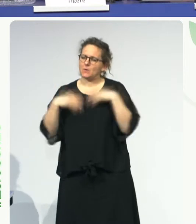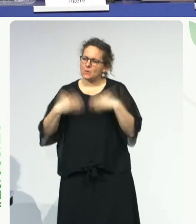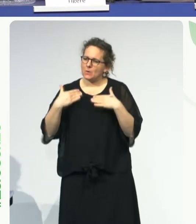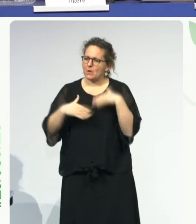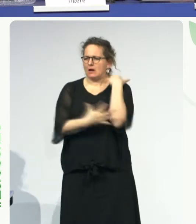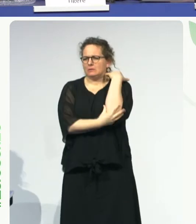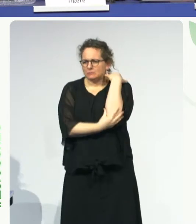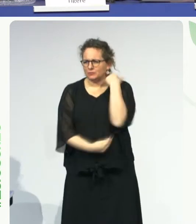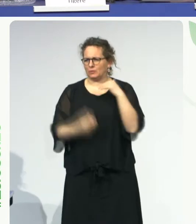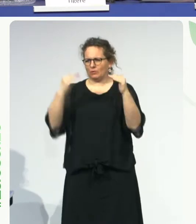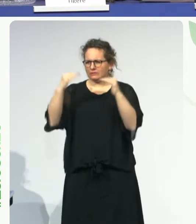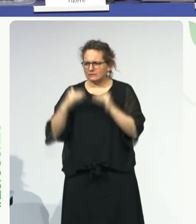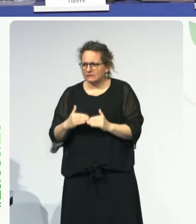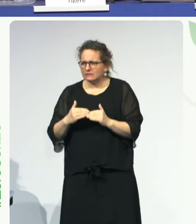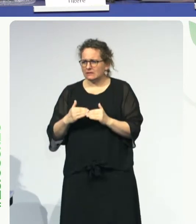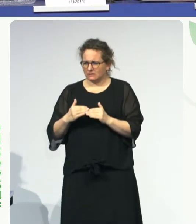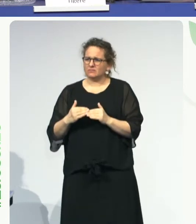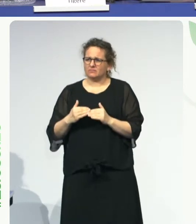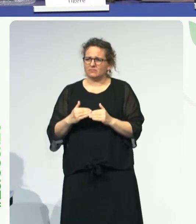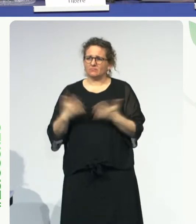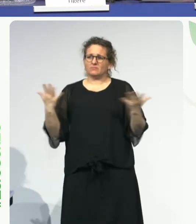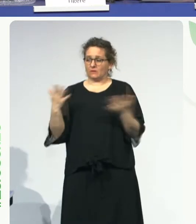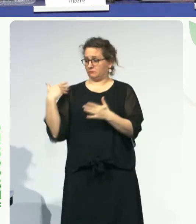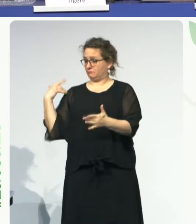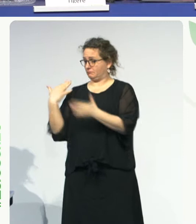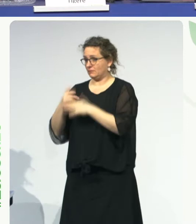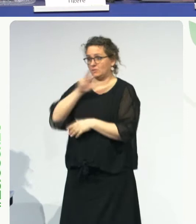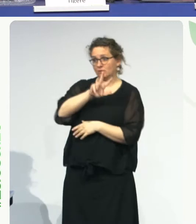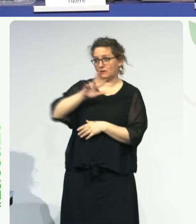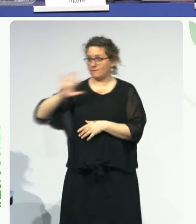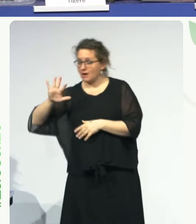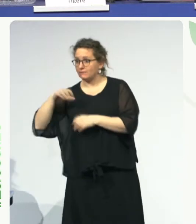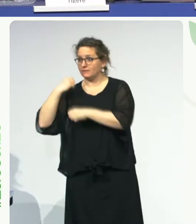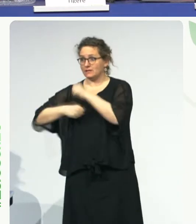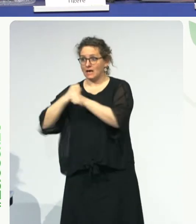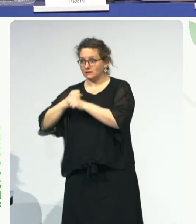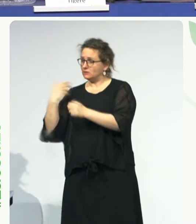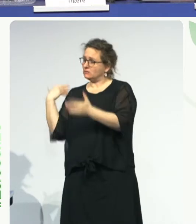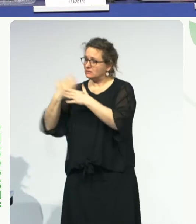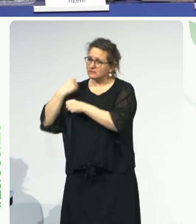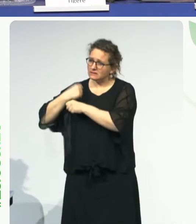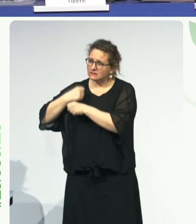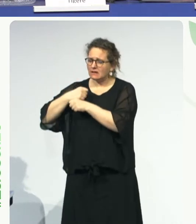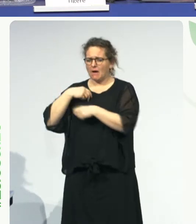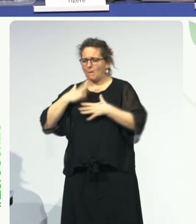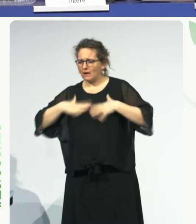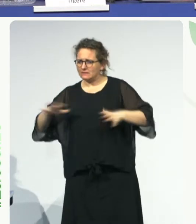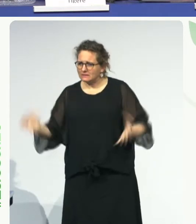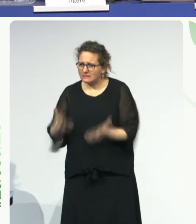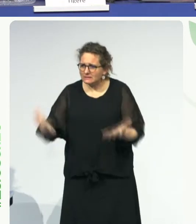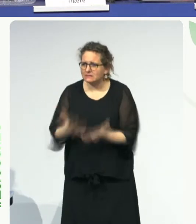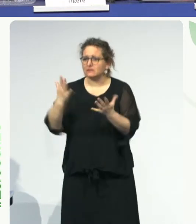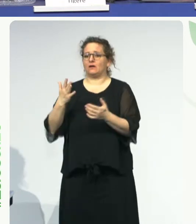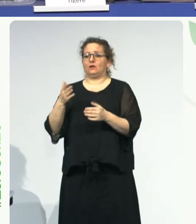years in the area of education, community-based rehabilitation, livelihoods, advocacy, emergency response,